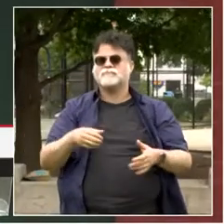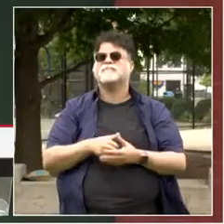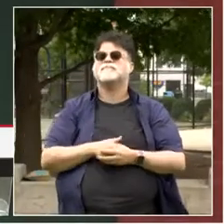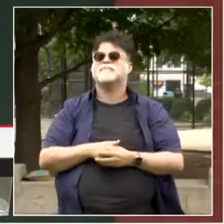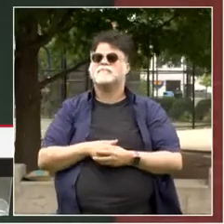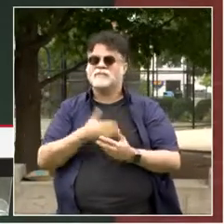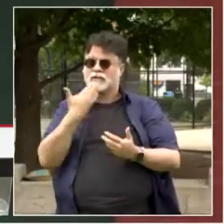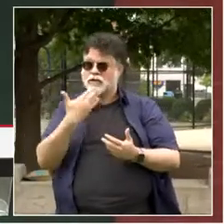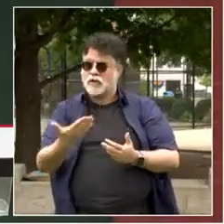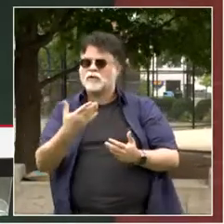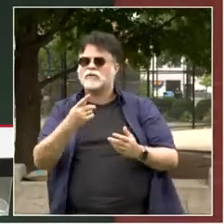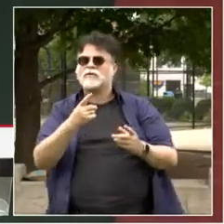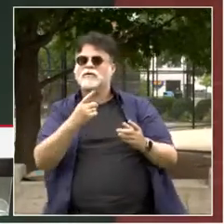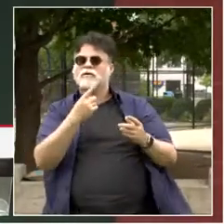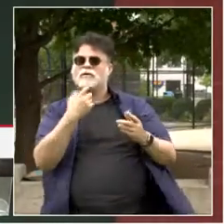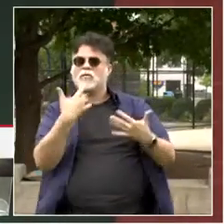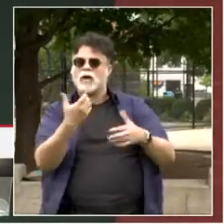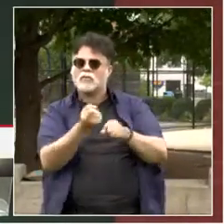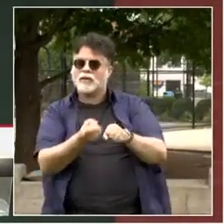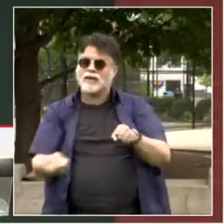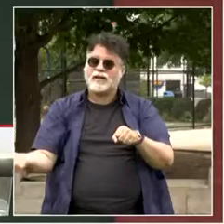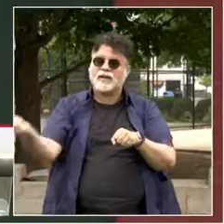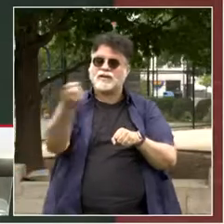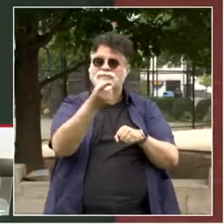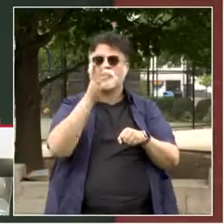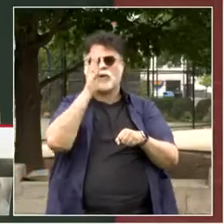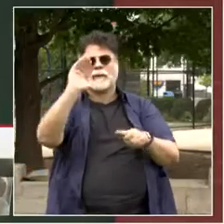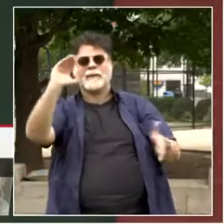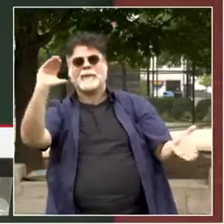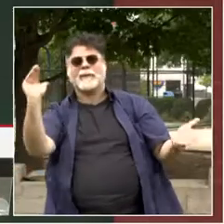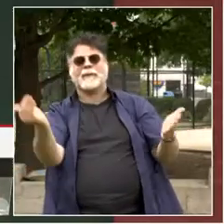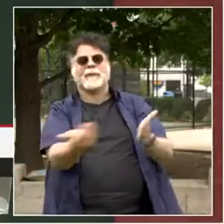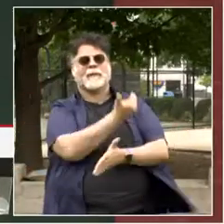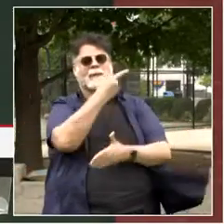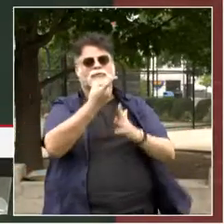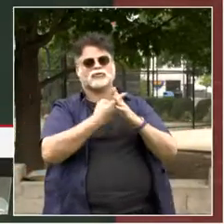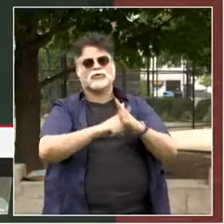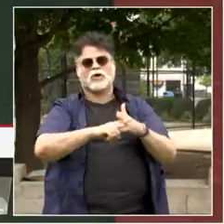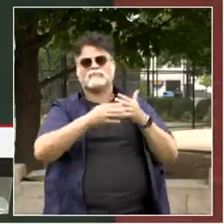will open the new Stead Park. Thank you, everybody.